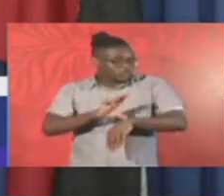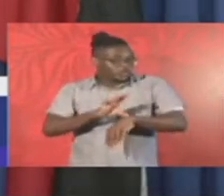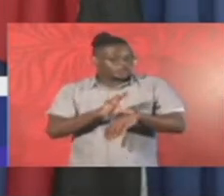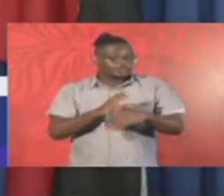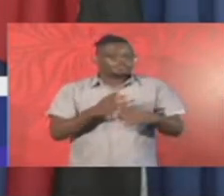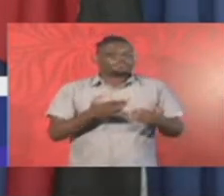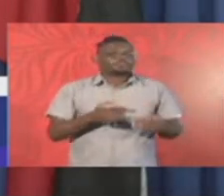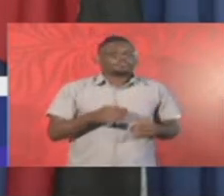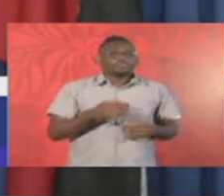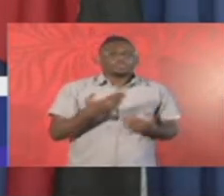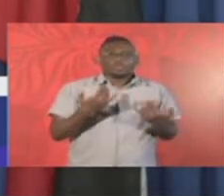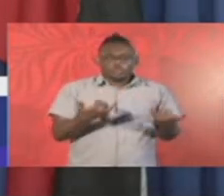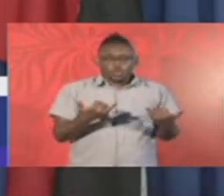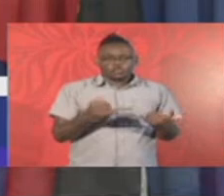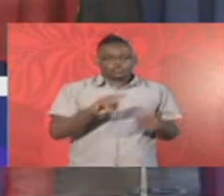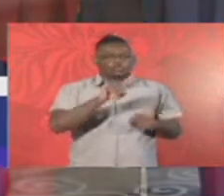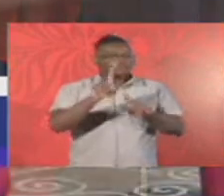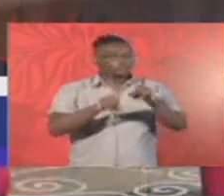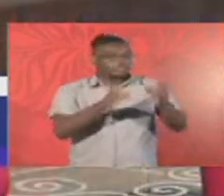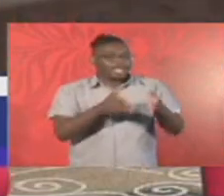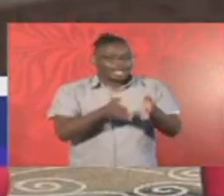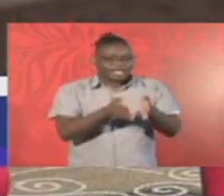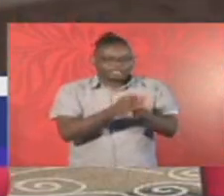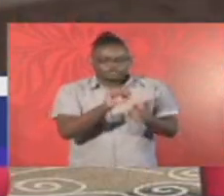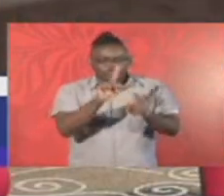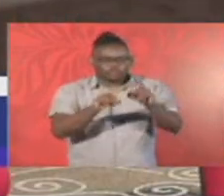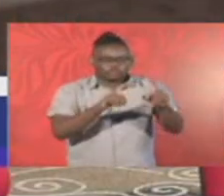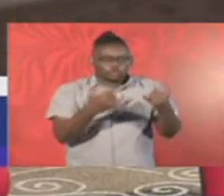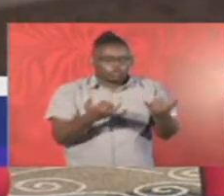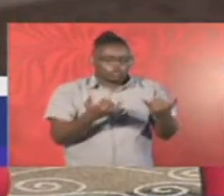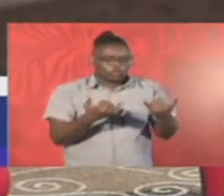Richard, there was a hand up in the air before. I know